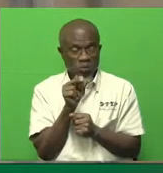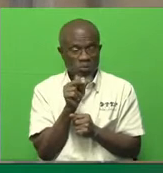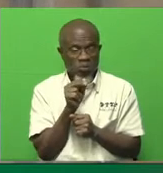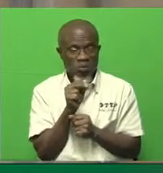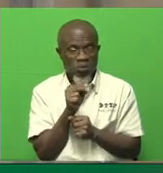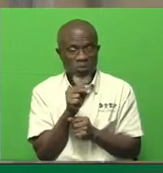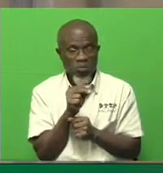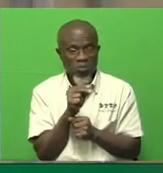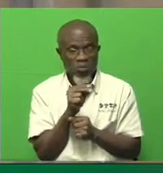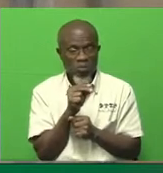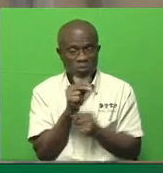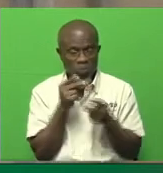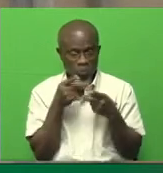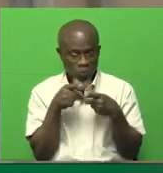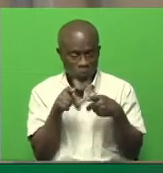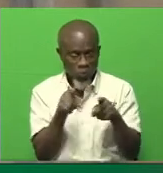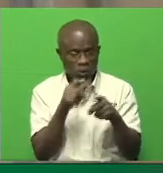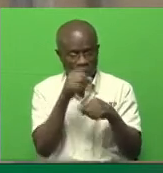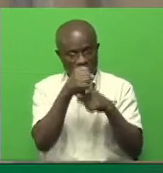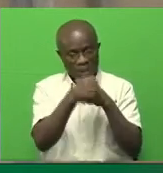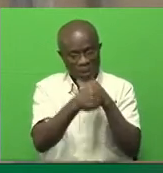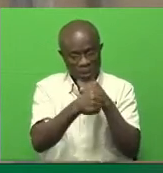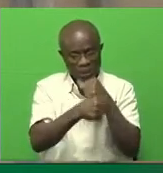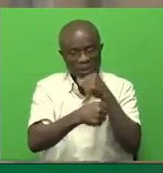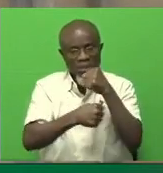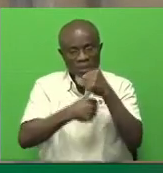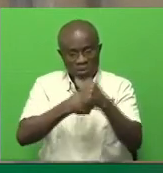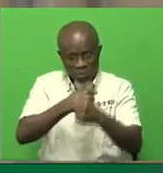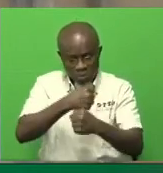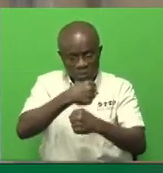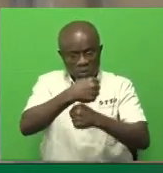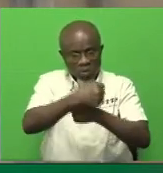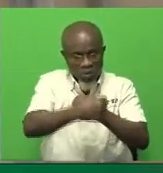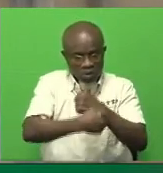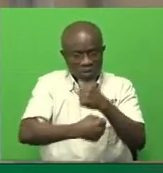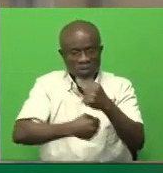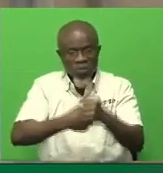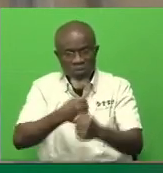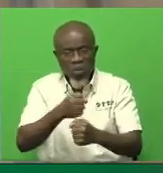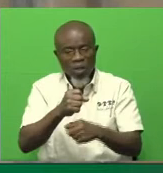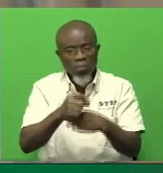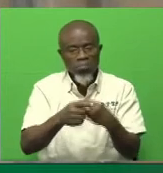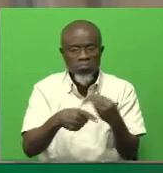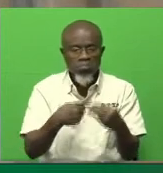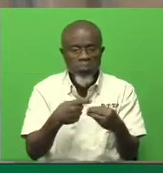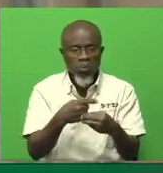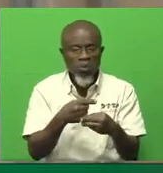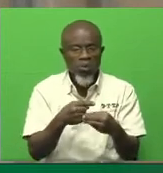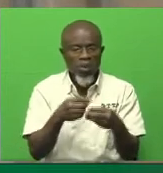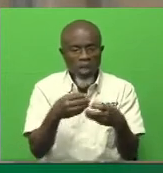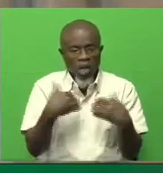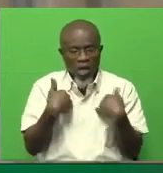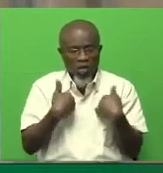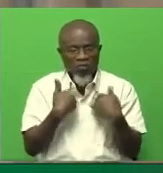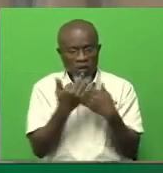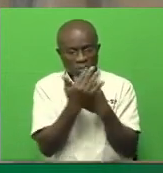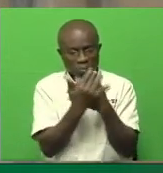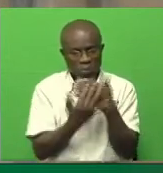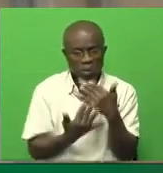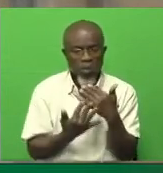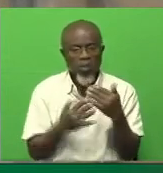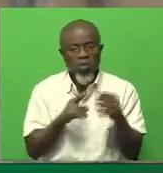and decades the issue of finding blood for patients has been a thorny one the current